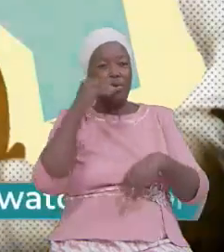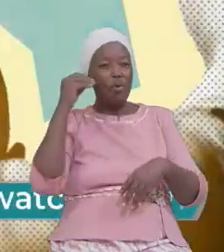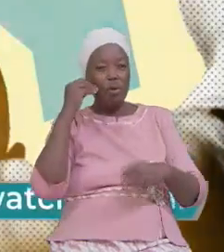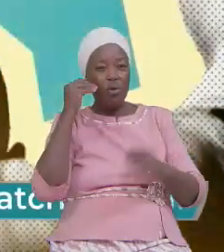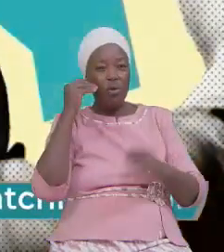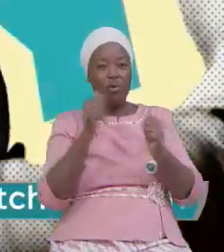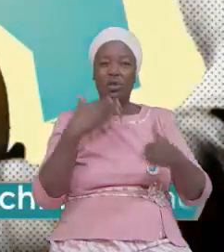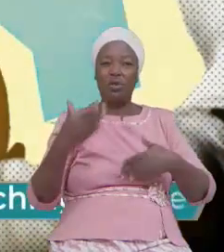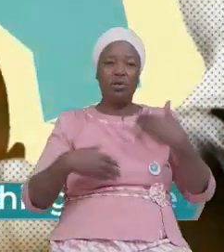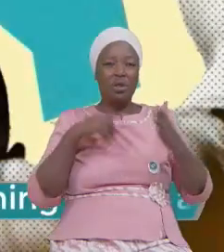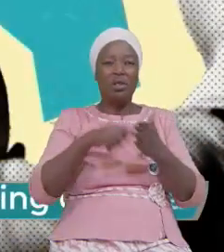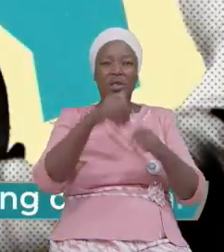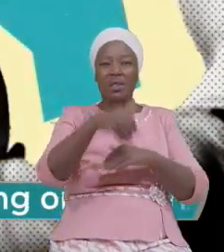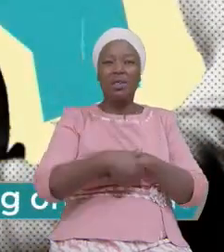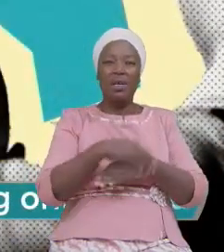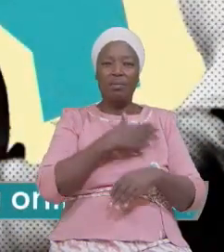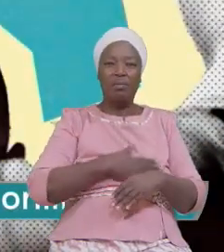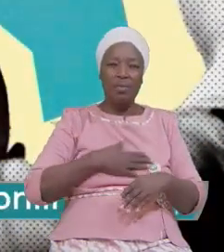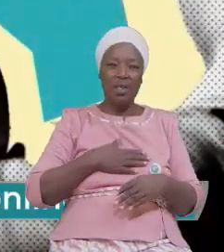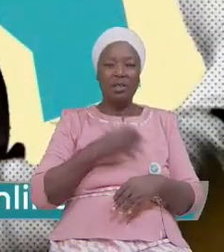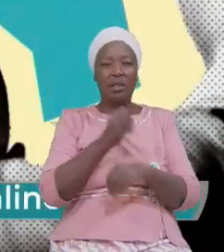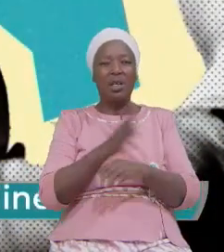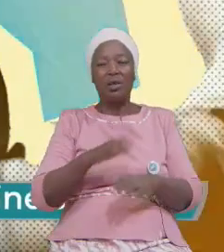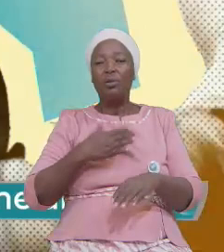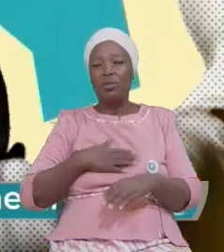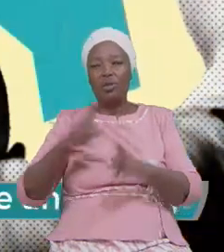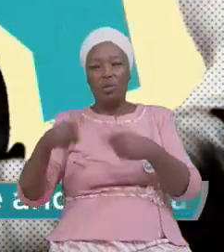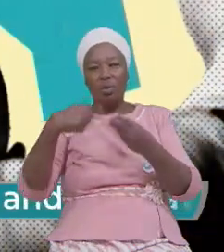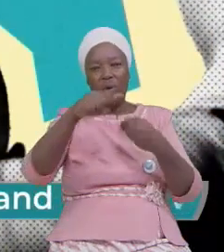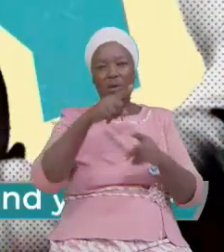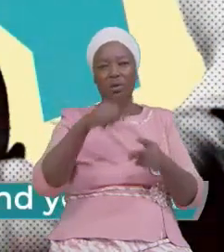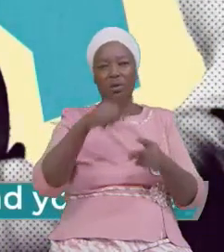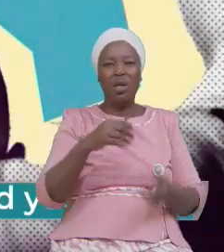Counselors, go round. Let's attend to all the people.